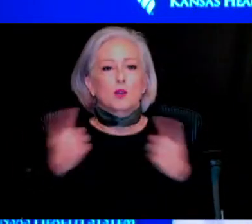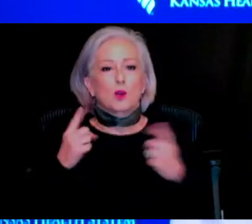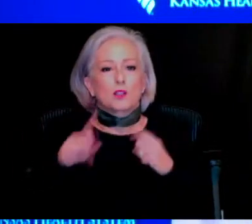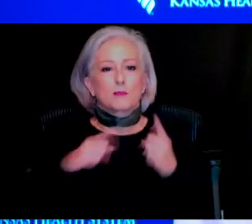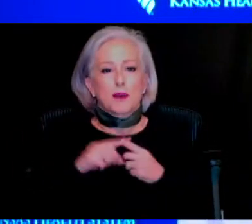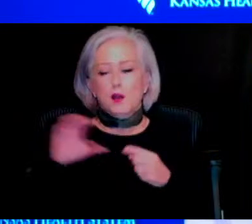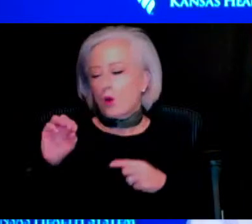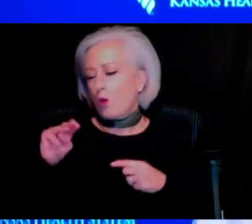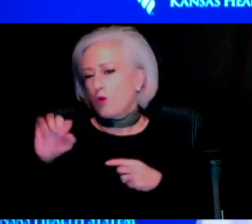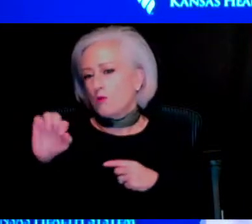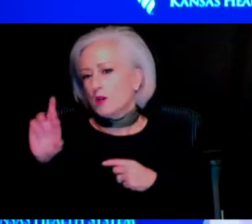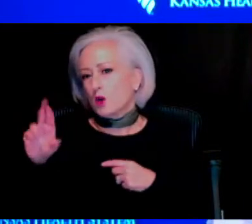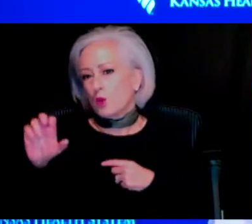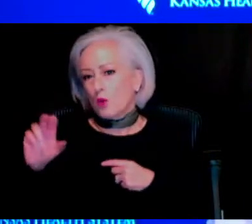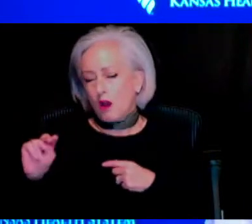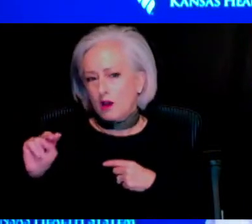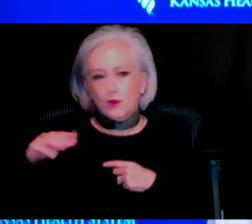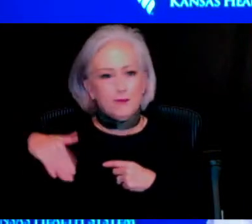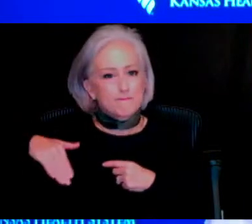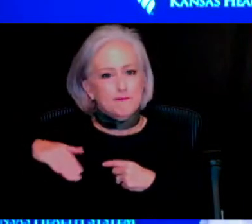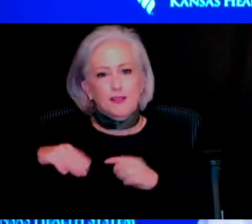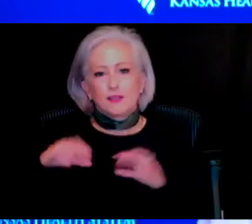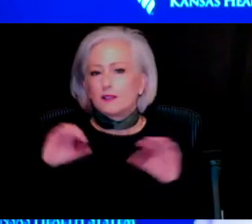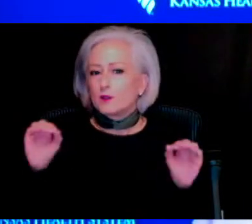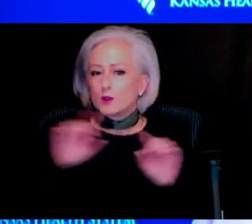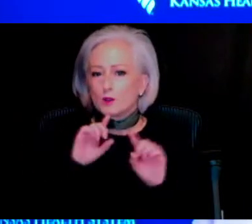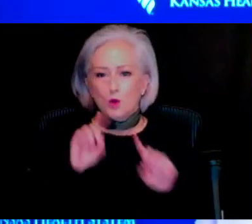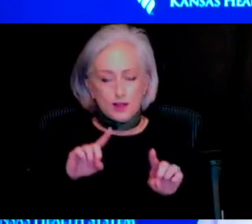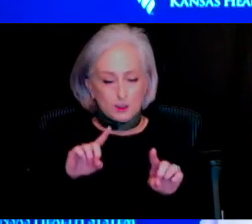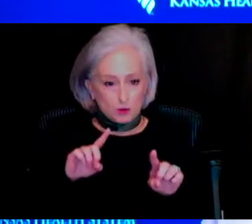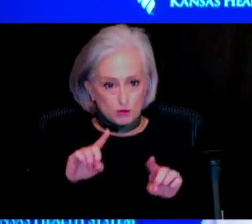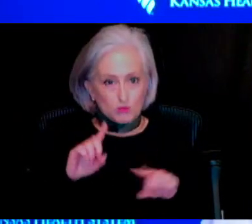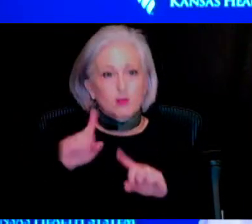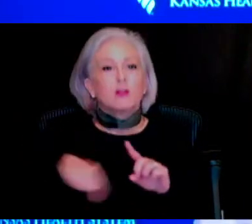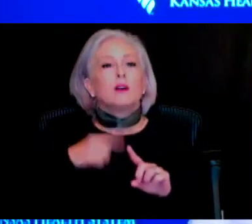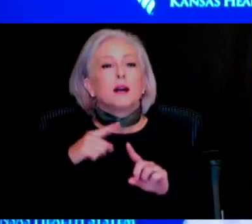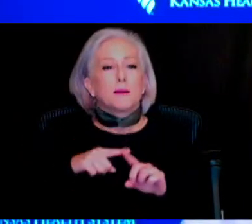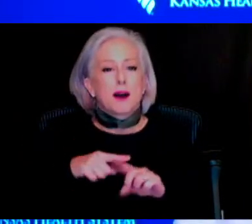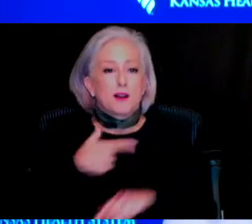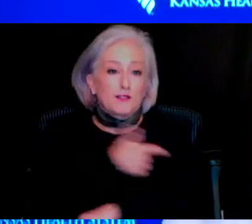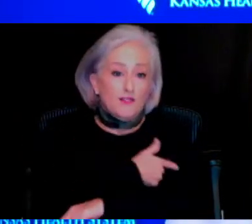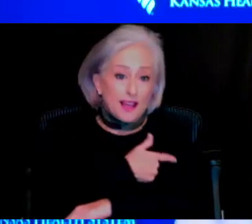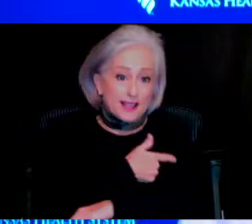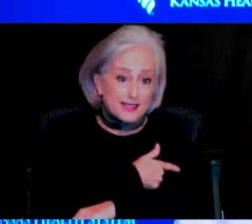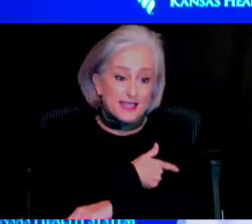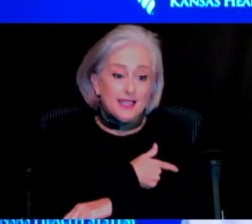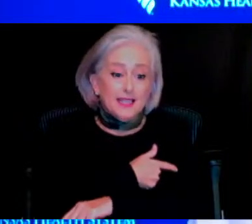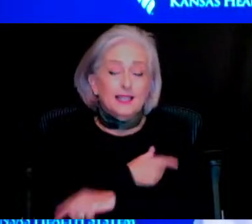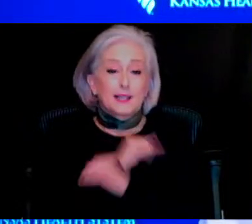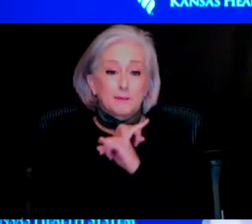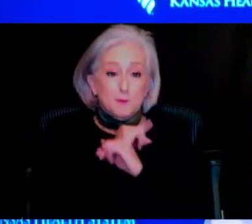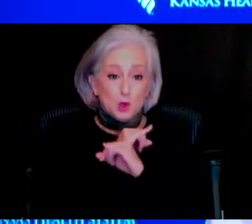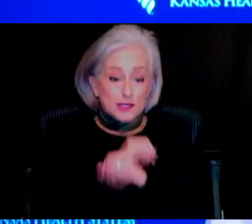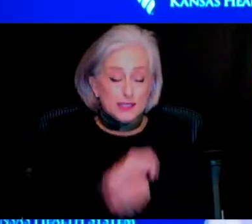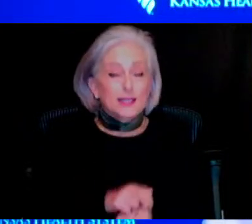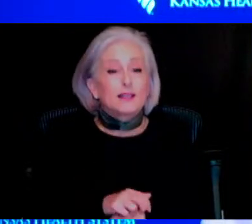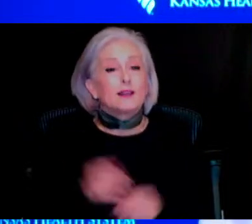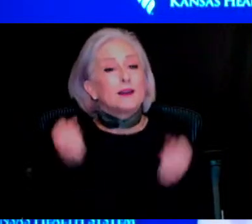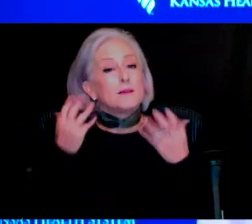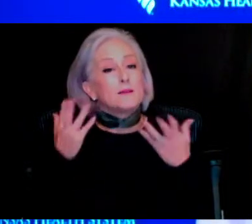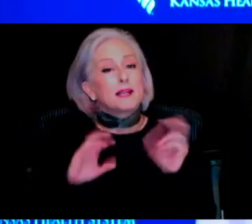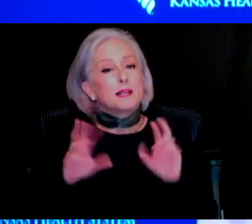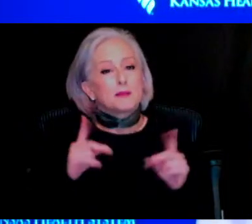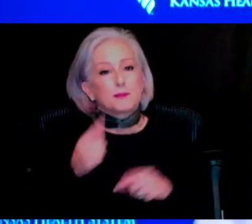Omicron that we don't have answers to about, you know, vaccine-induced immunity, although a lot of people are still saying there will